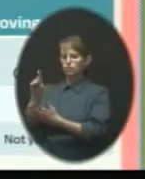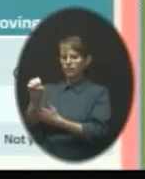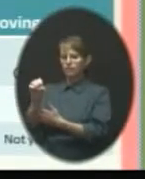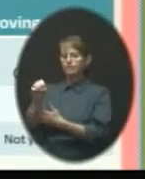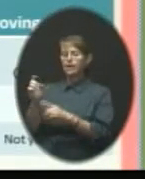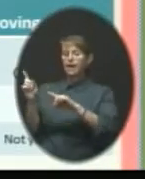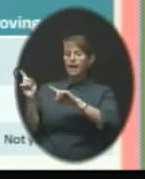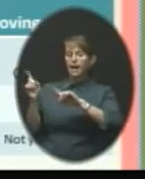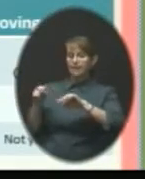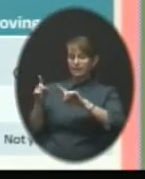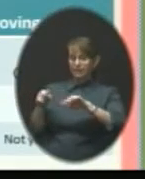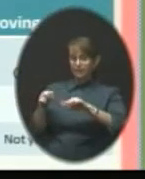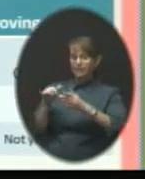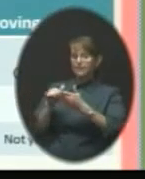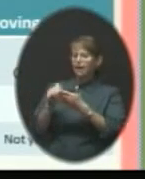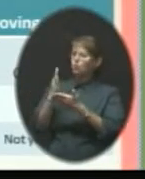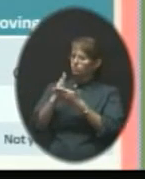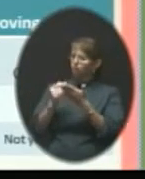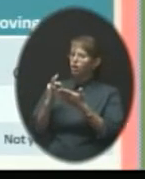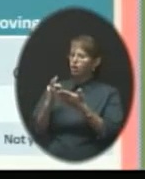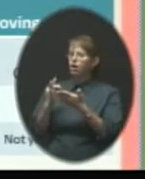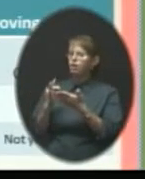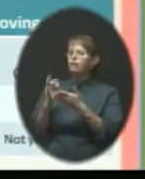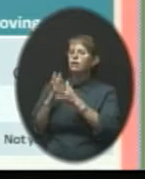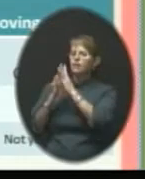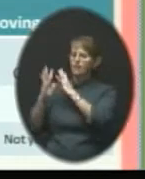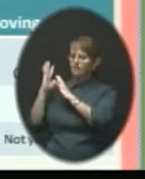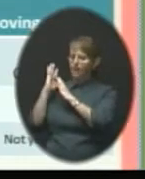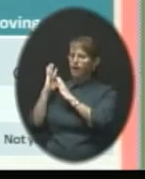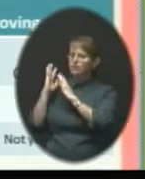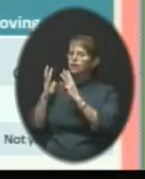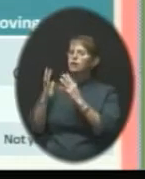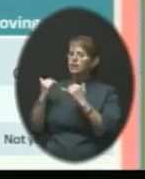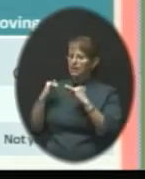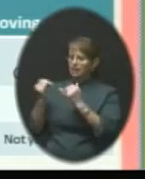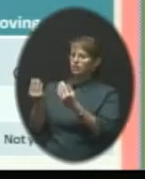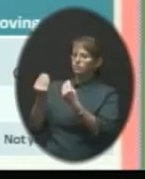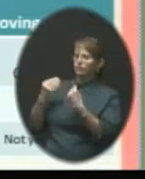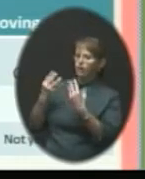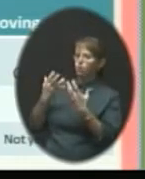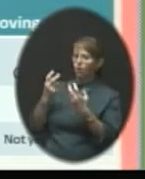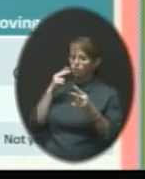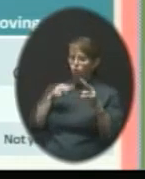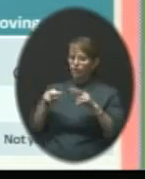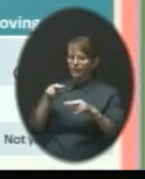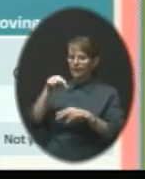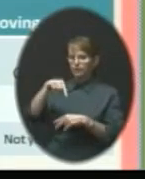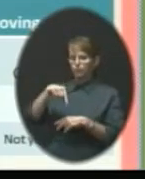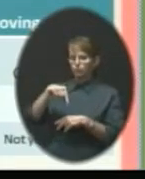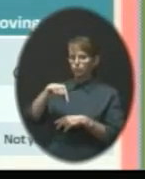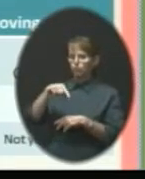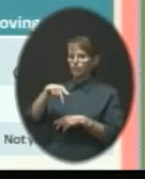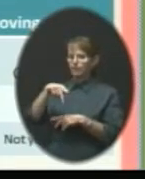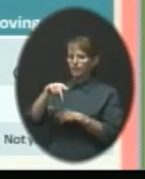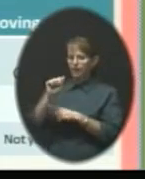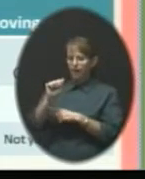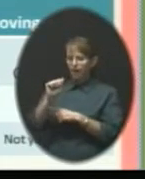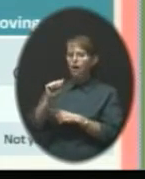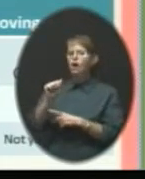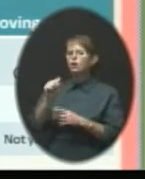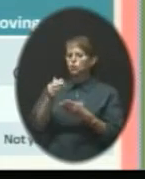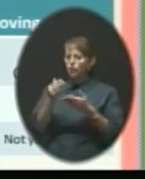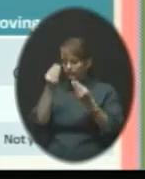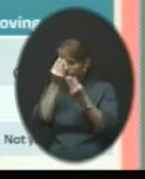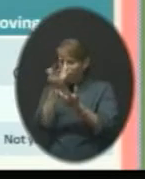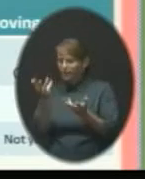was part of the past that they still provide us and they still want us to look at as part of QPA. So I'm sharing that with you tonight so that you can at least